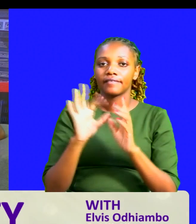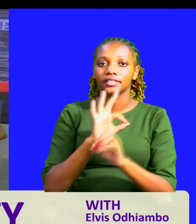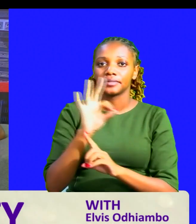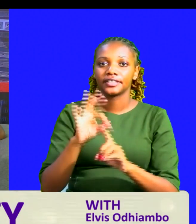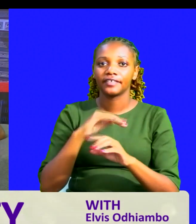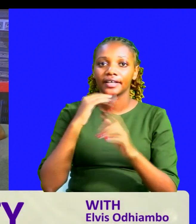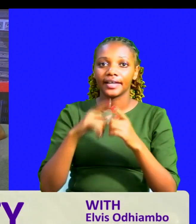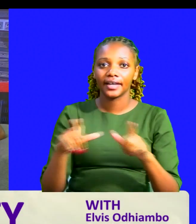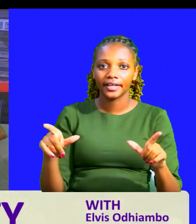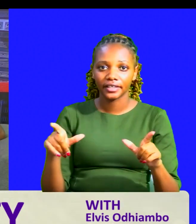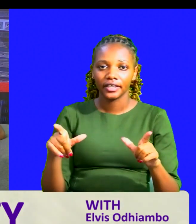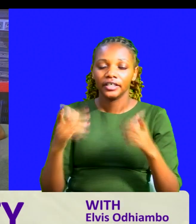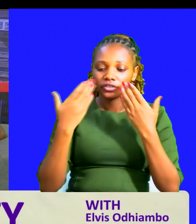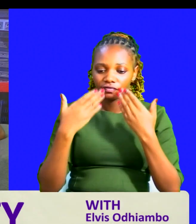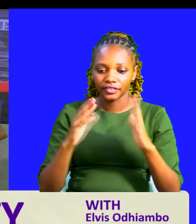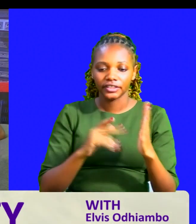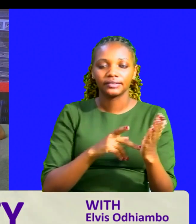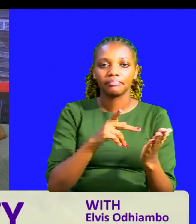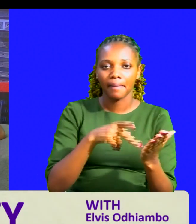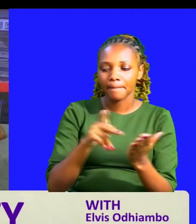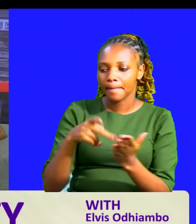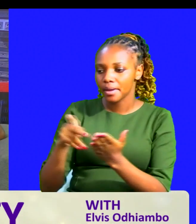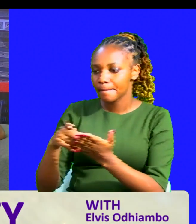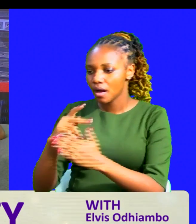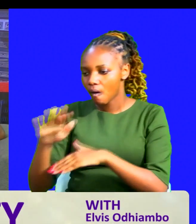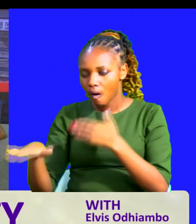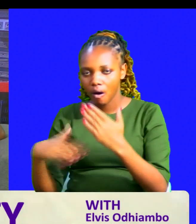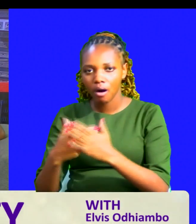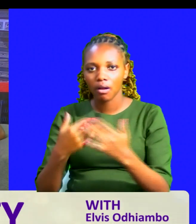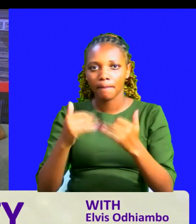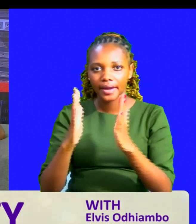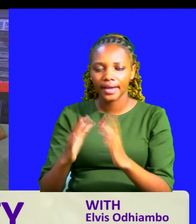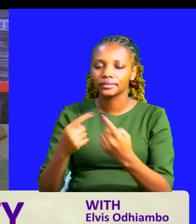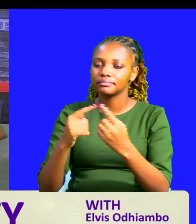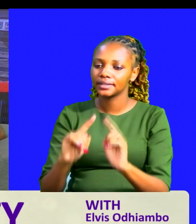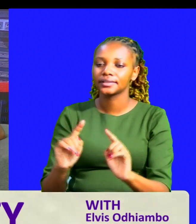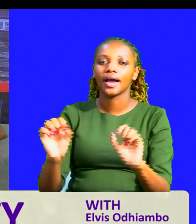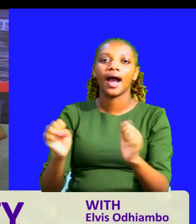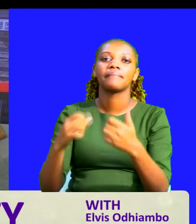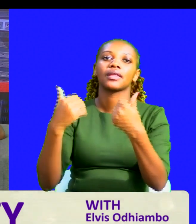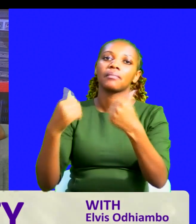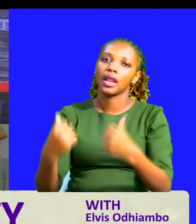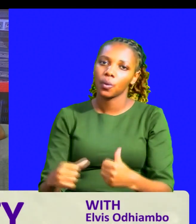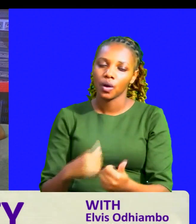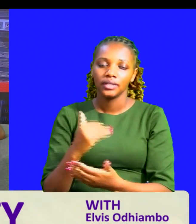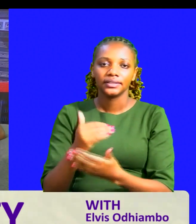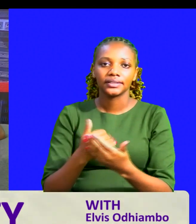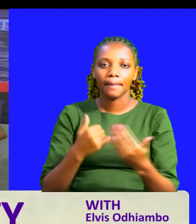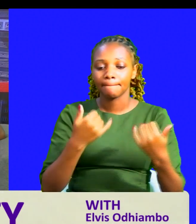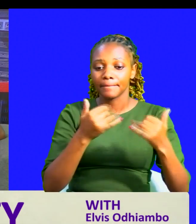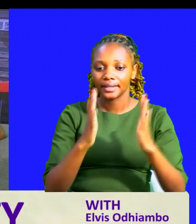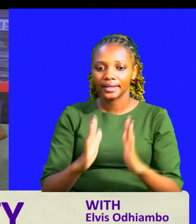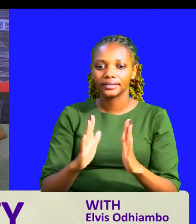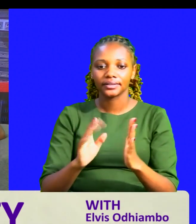deadline to finish the debts, finish the salaries, but they some of these players wrote